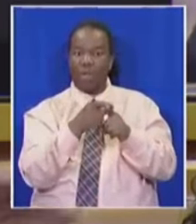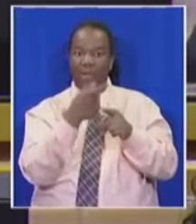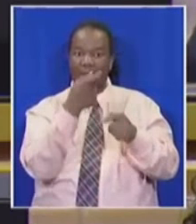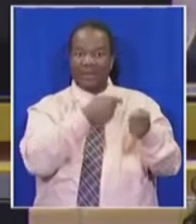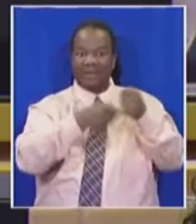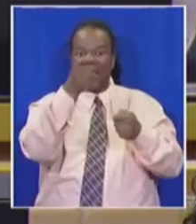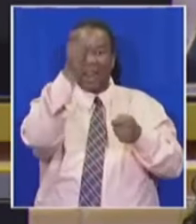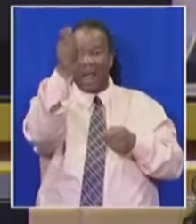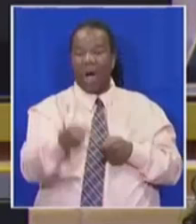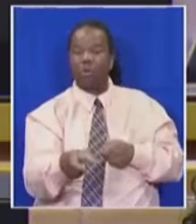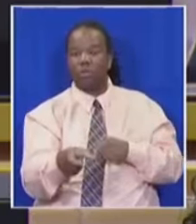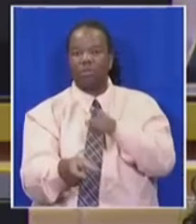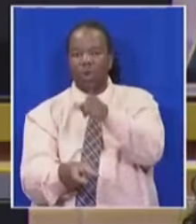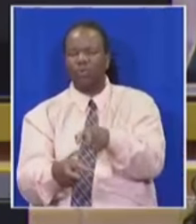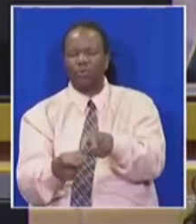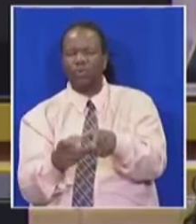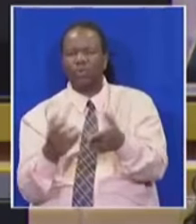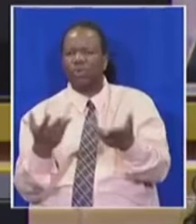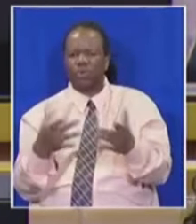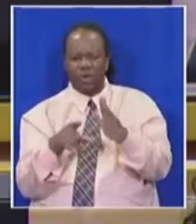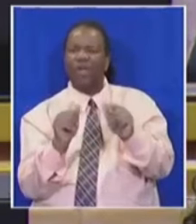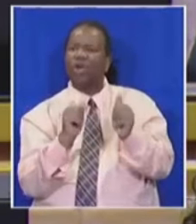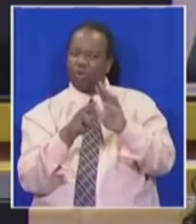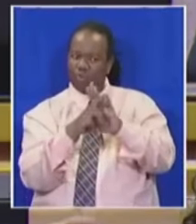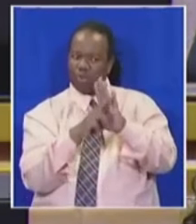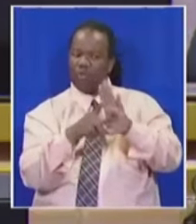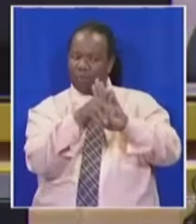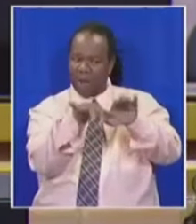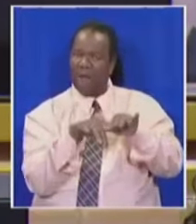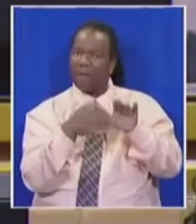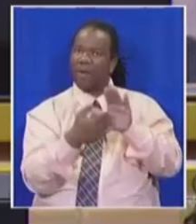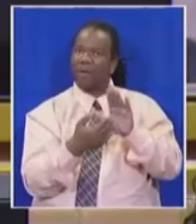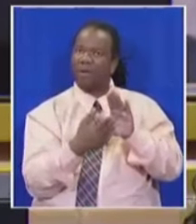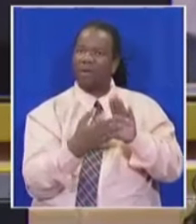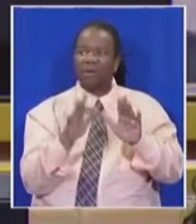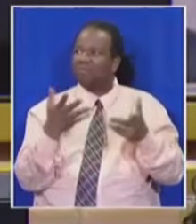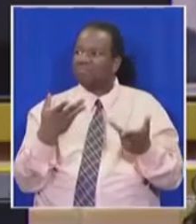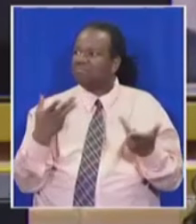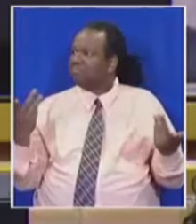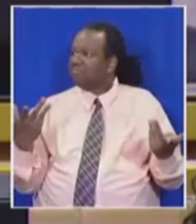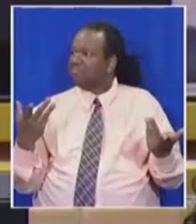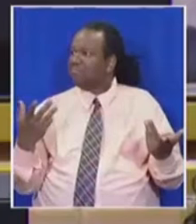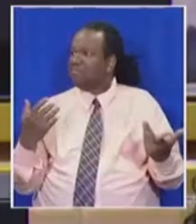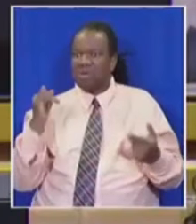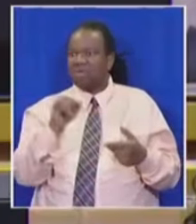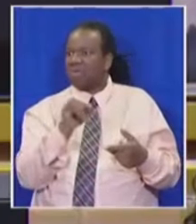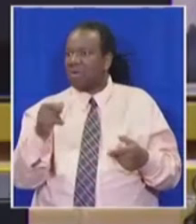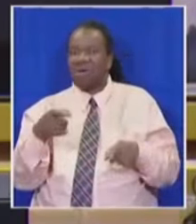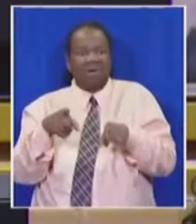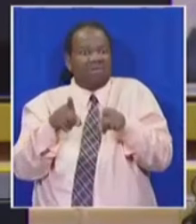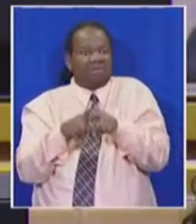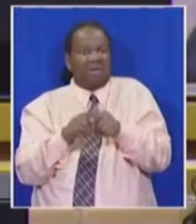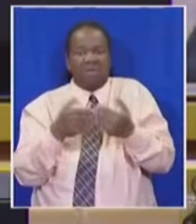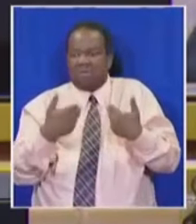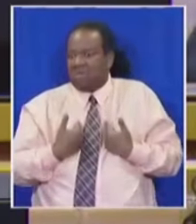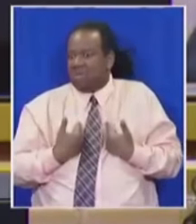making everything unparliamentary. There's nothing wrong, surely, with saying someone is a sellout. I've been accused of being a sellout plenty of times